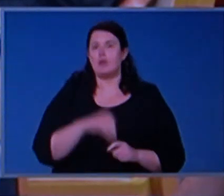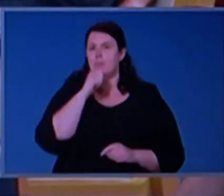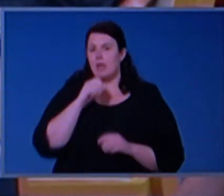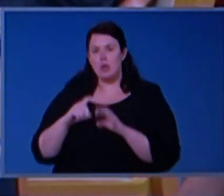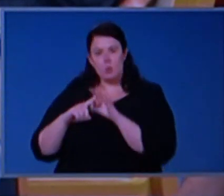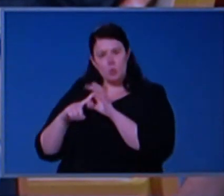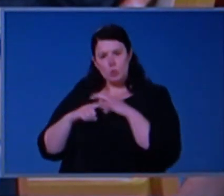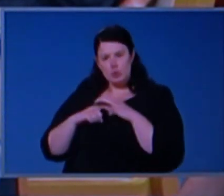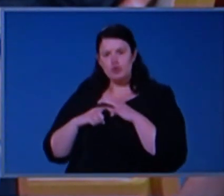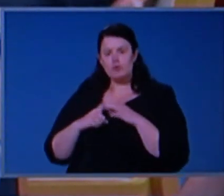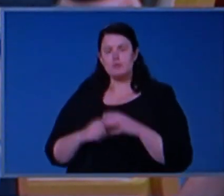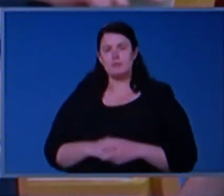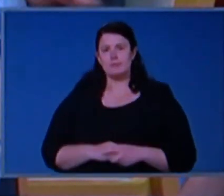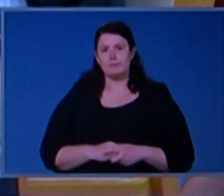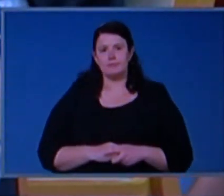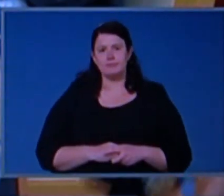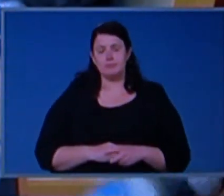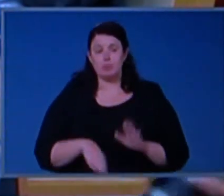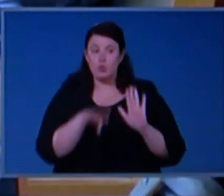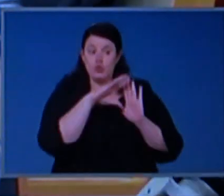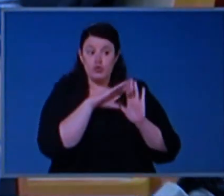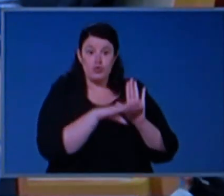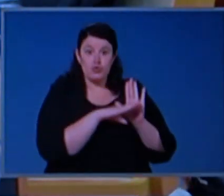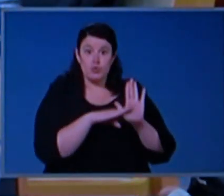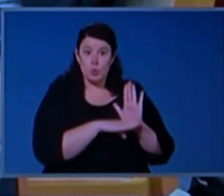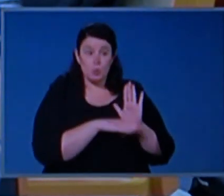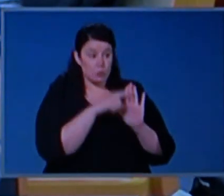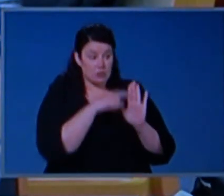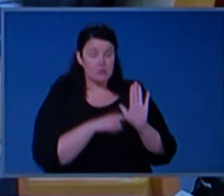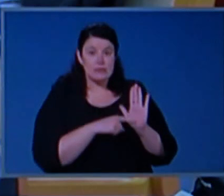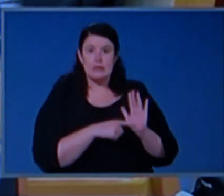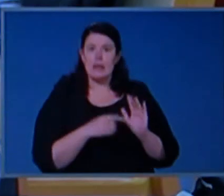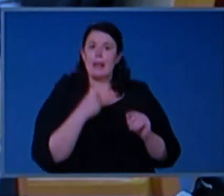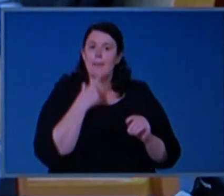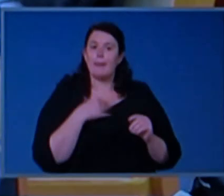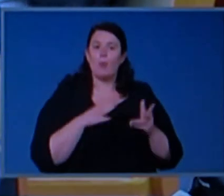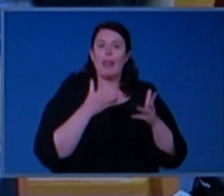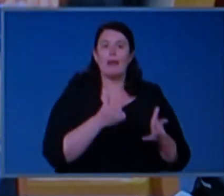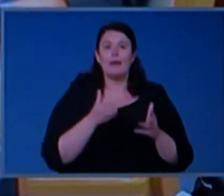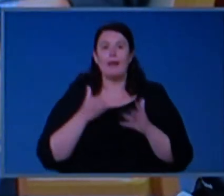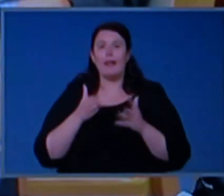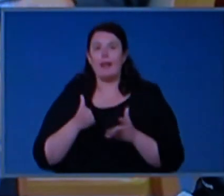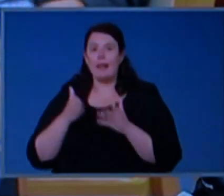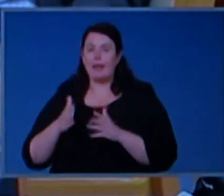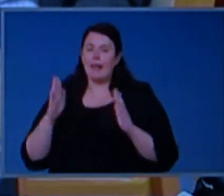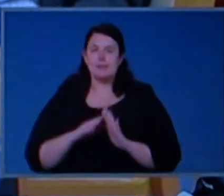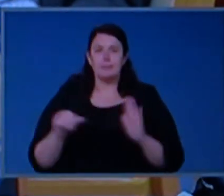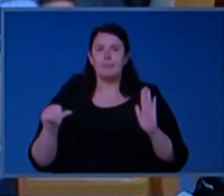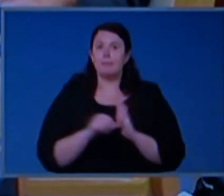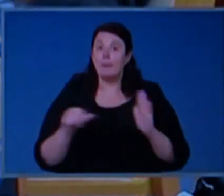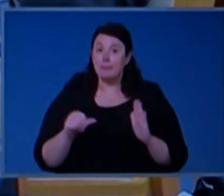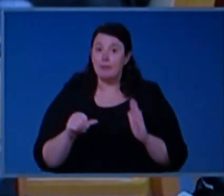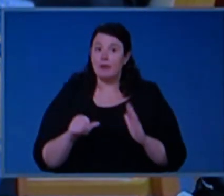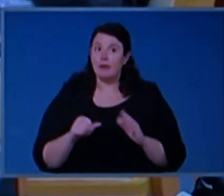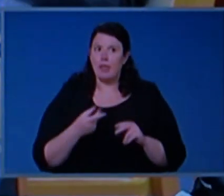remarks about that as we sort of ease restrictions, the risk of clusters of infections breaking out. If those sort of